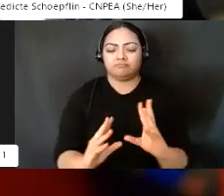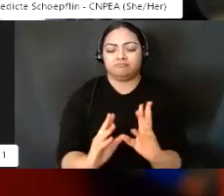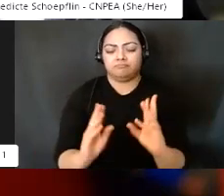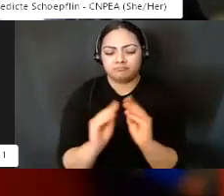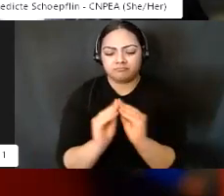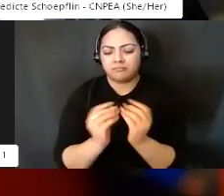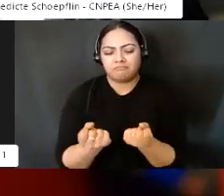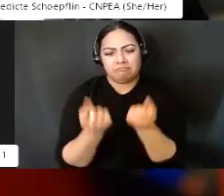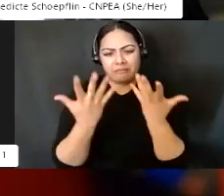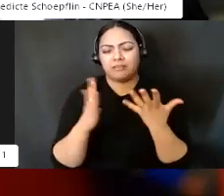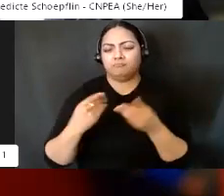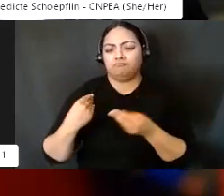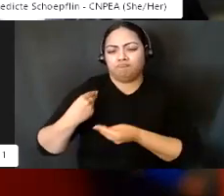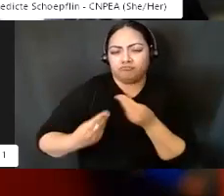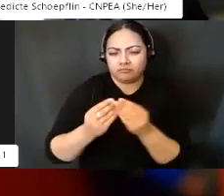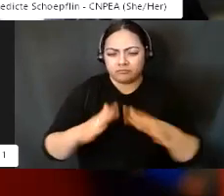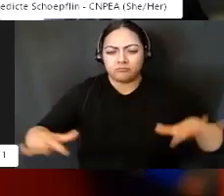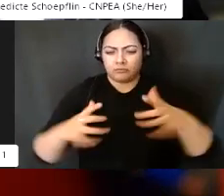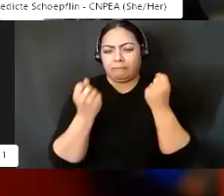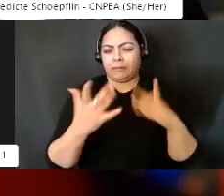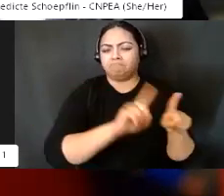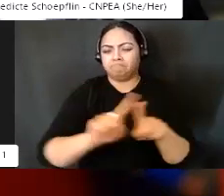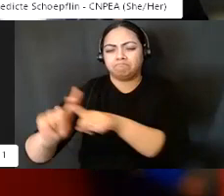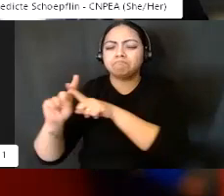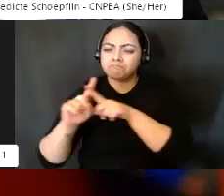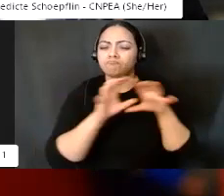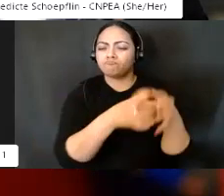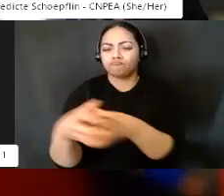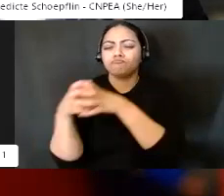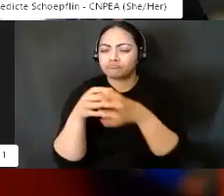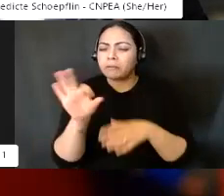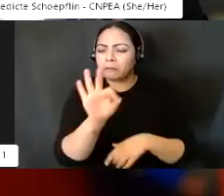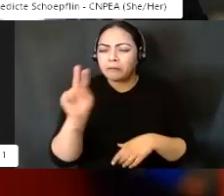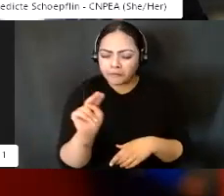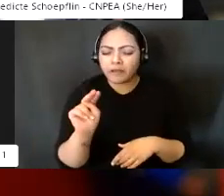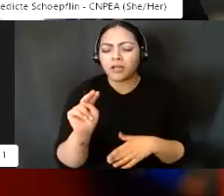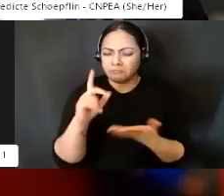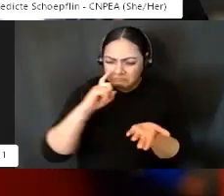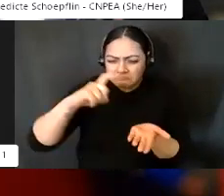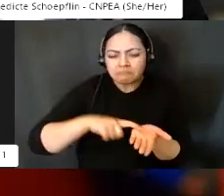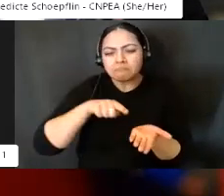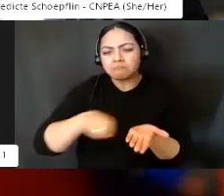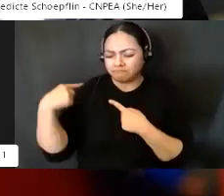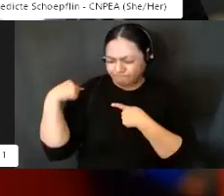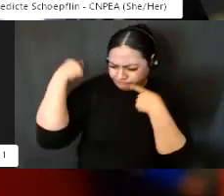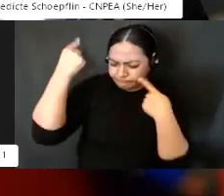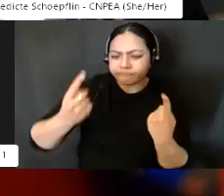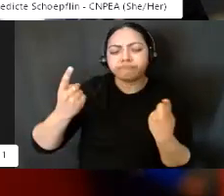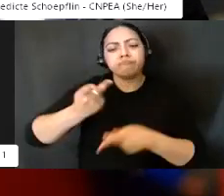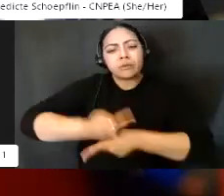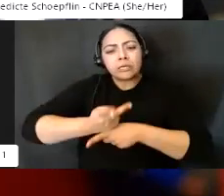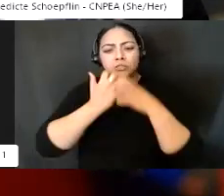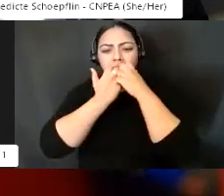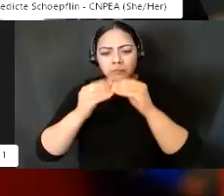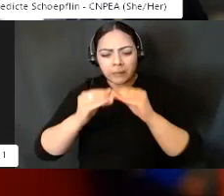First Nations. And together we acknowledge their stewardship of this land throughout the ages. We seek a new